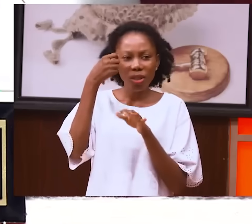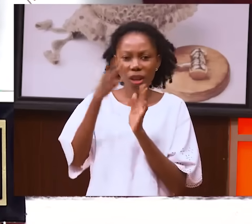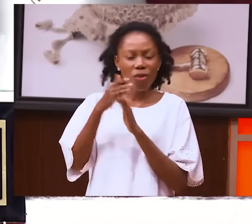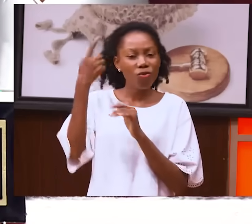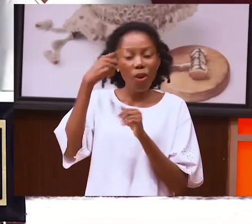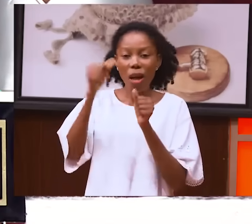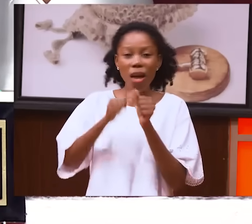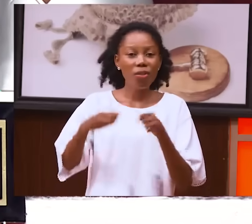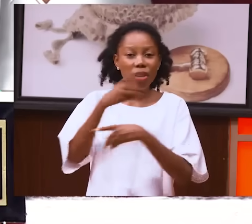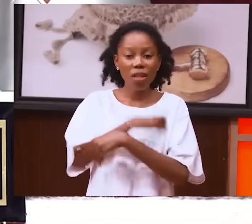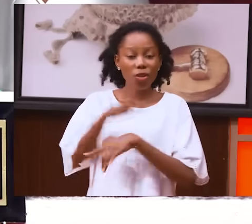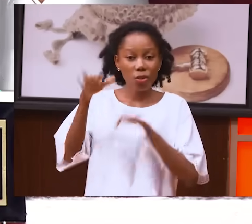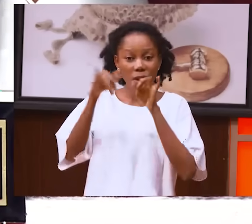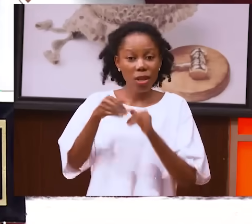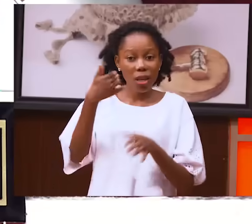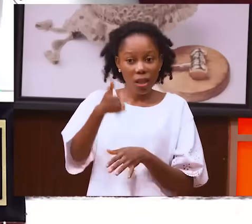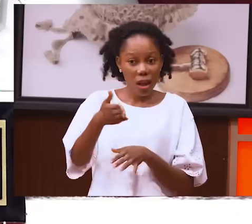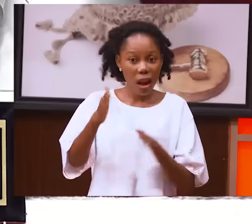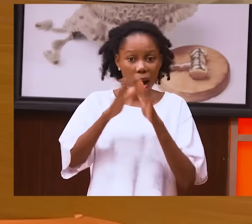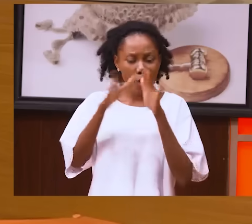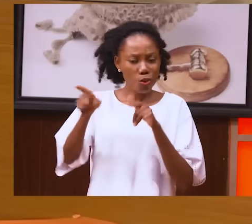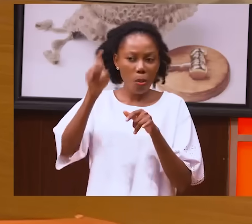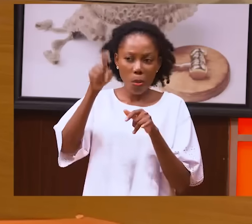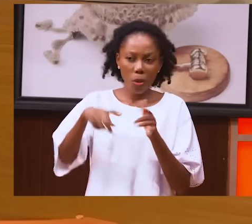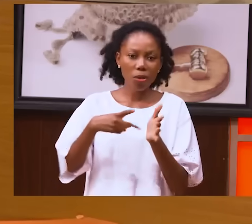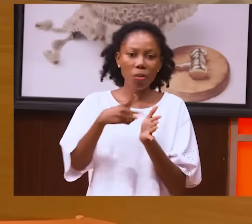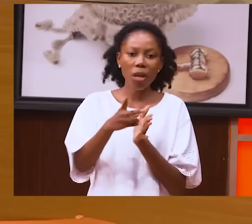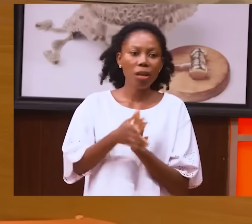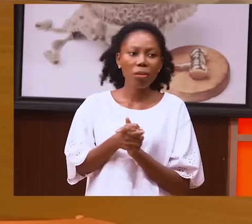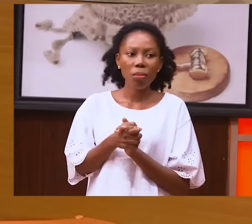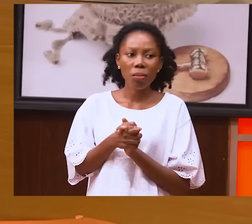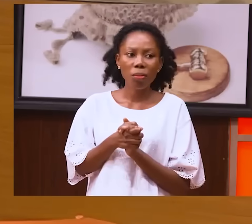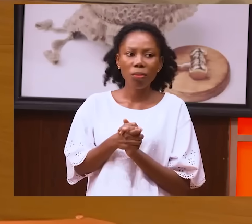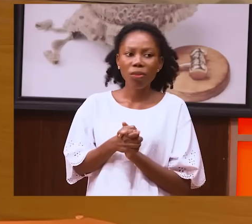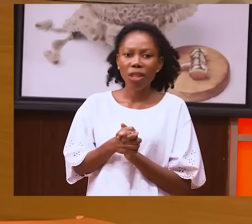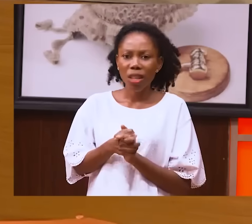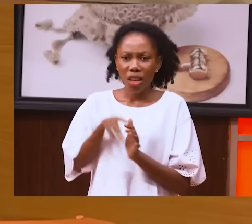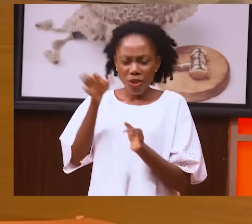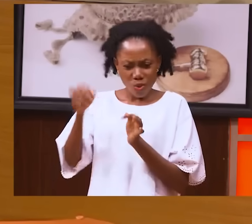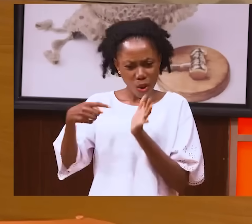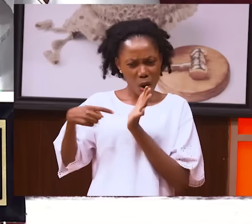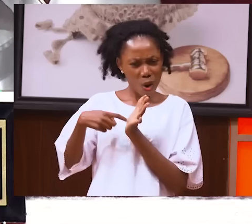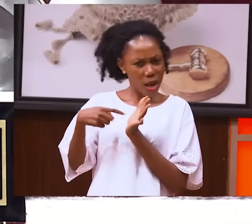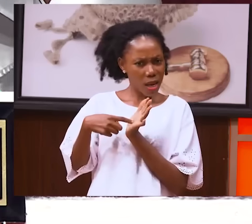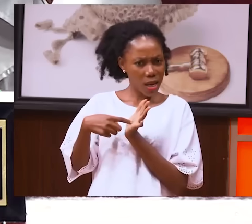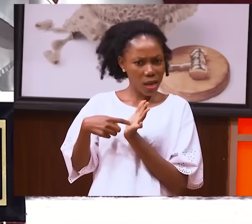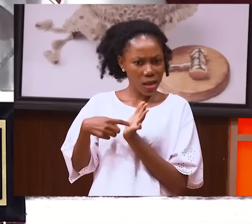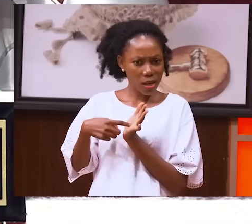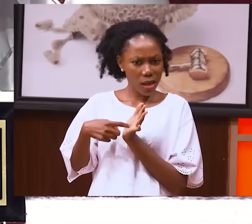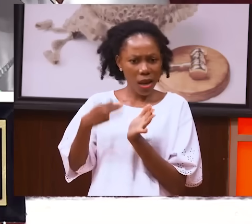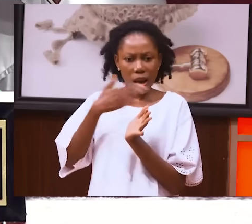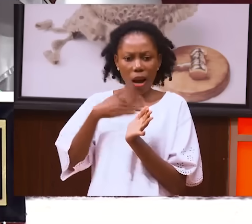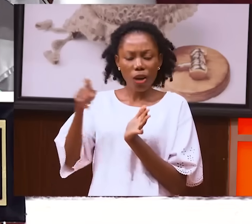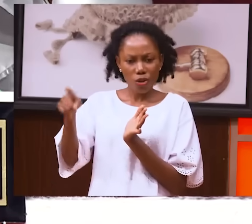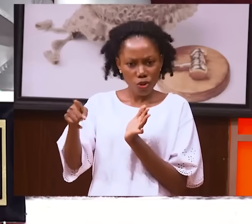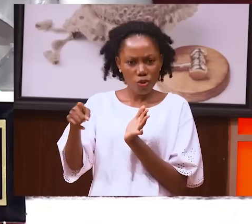every day you spend in that house, you must pay. So the minute you are in arrears of rent and you know